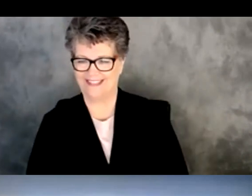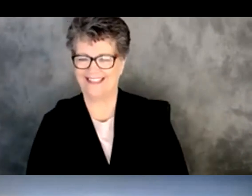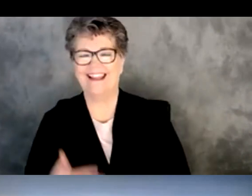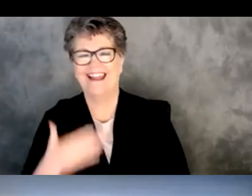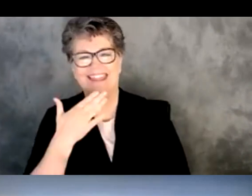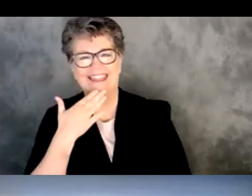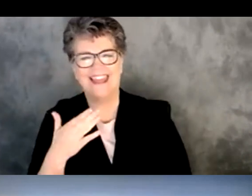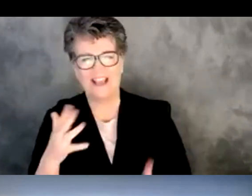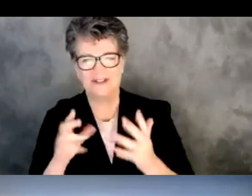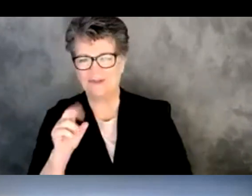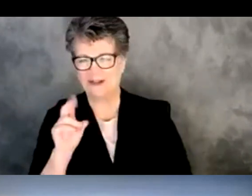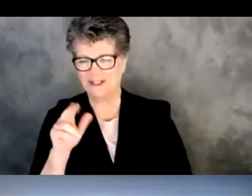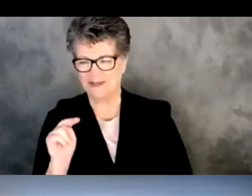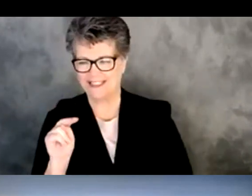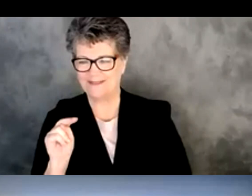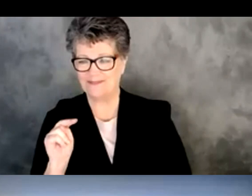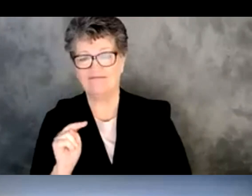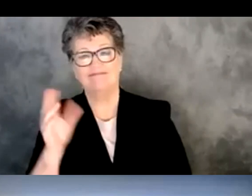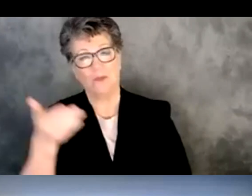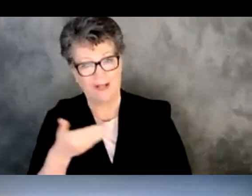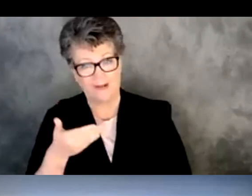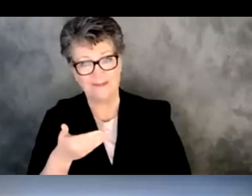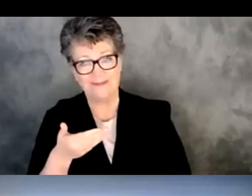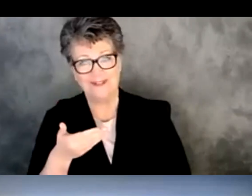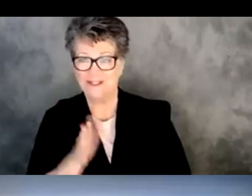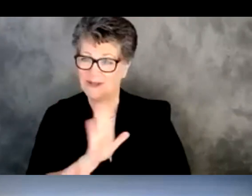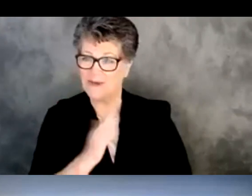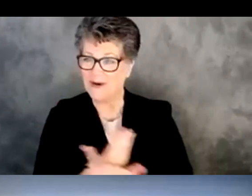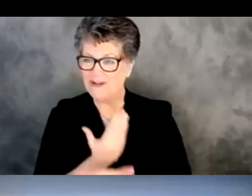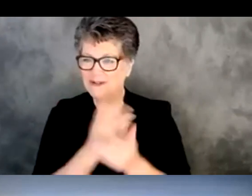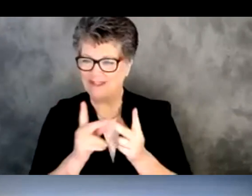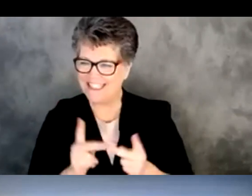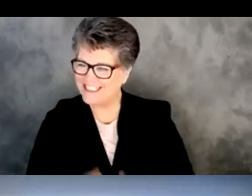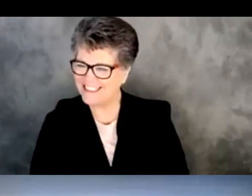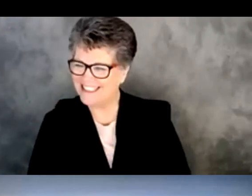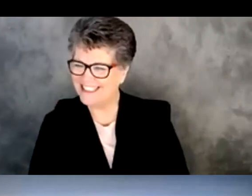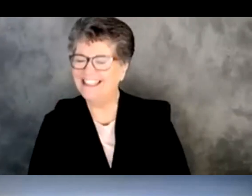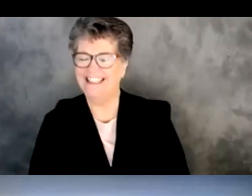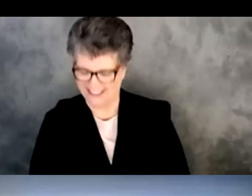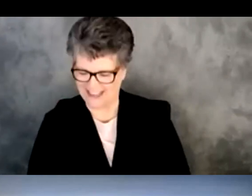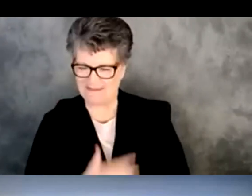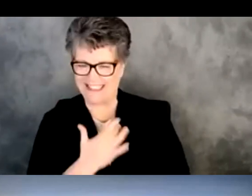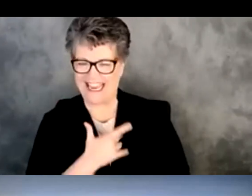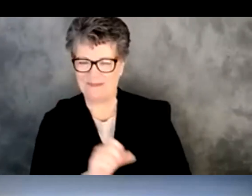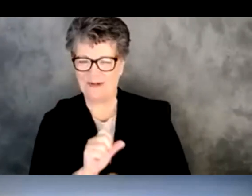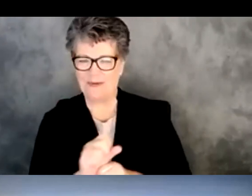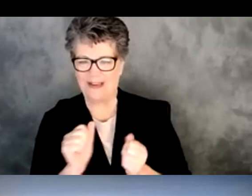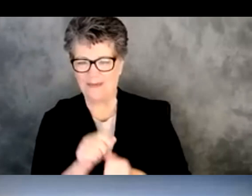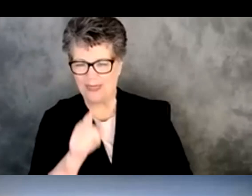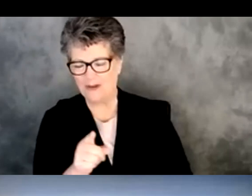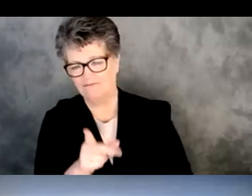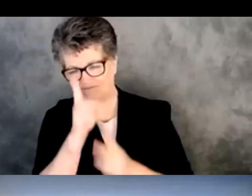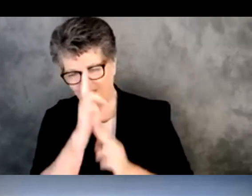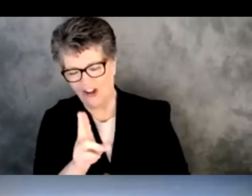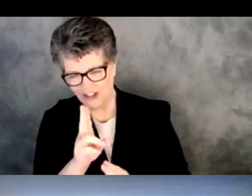Thank you so much, Susan, and welcome to your new position. I'm excited to be working with you. I'm honored to